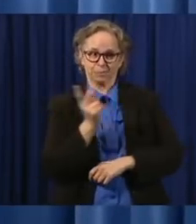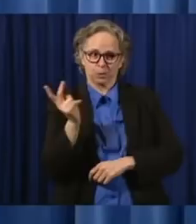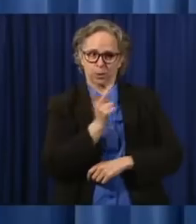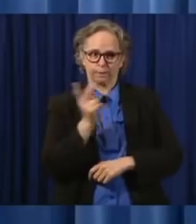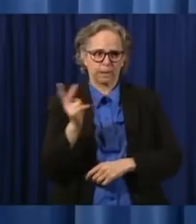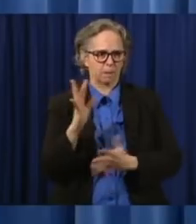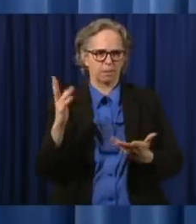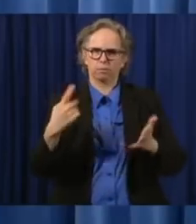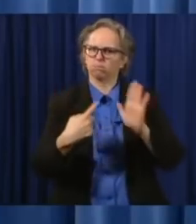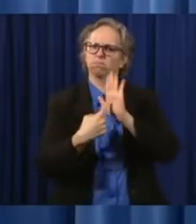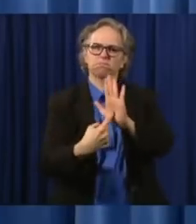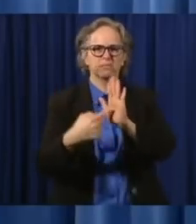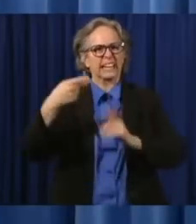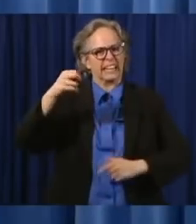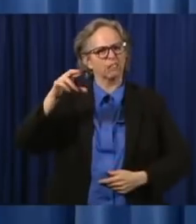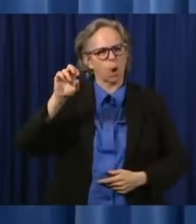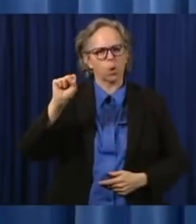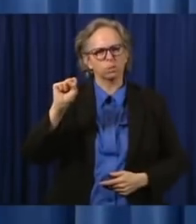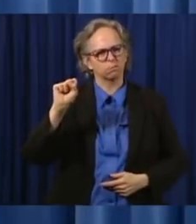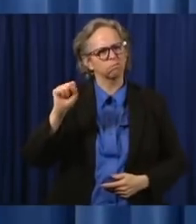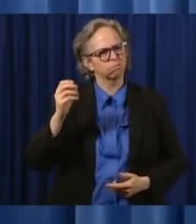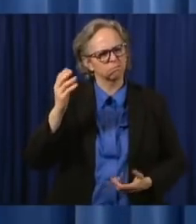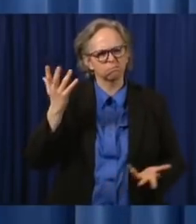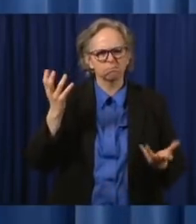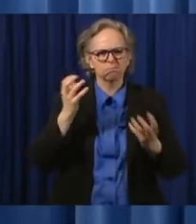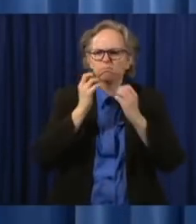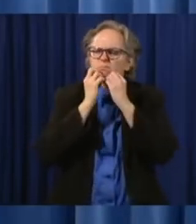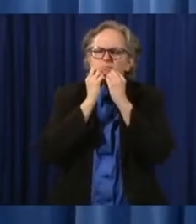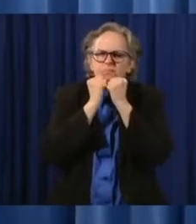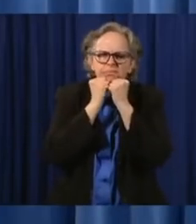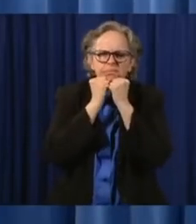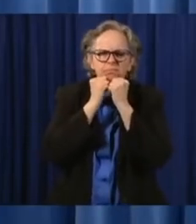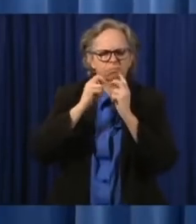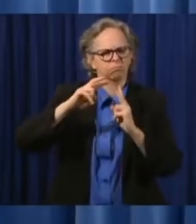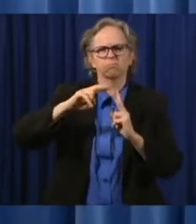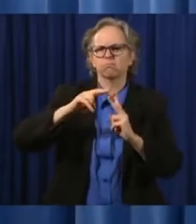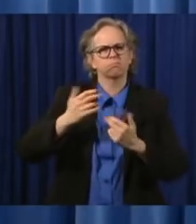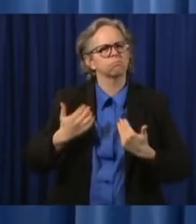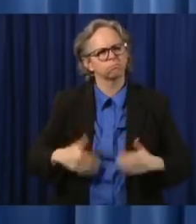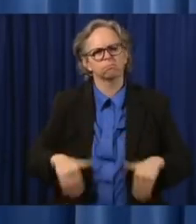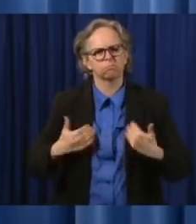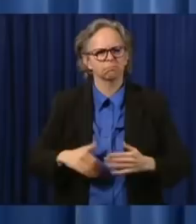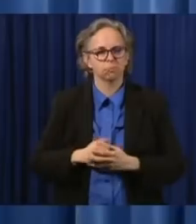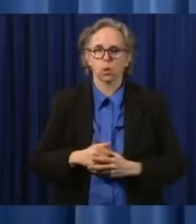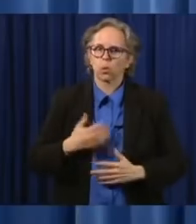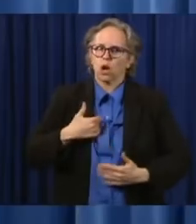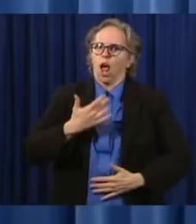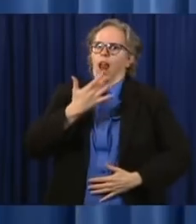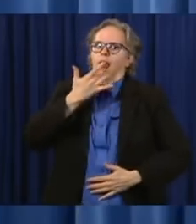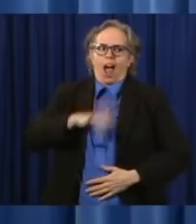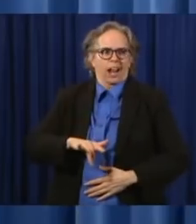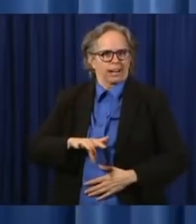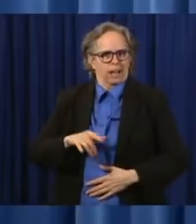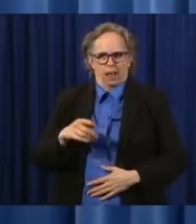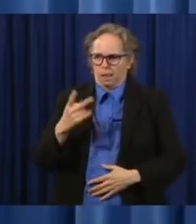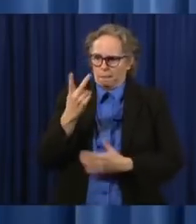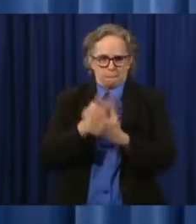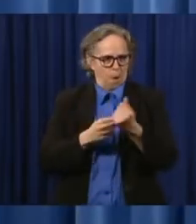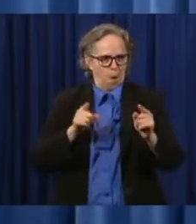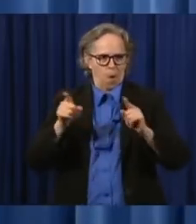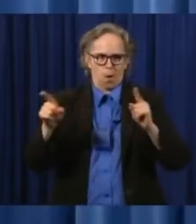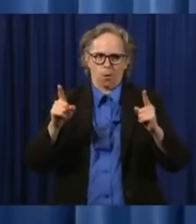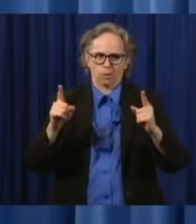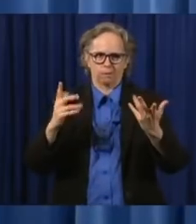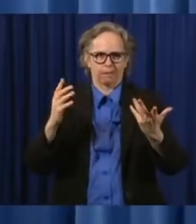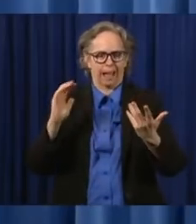heroes, true great treasures. We were lucky to call both of them our fellow